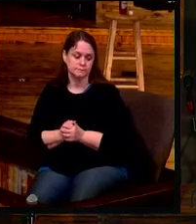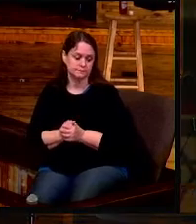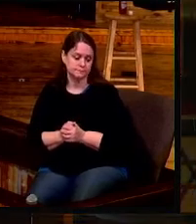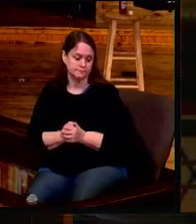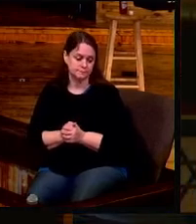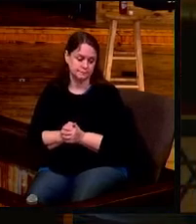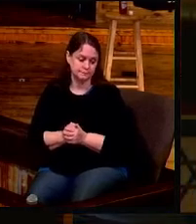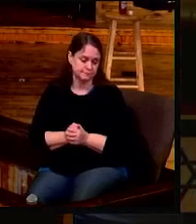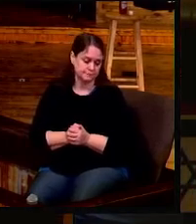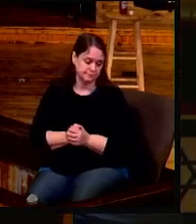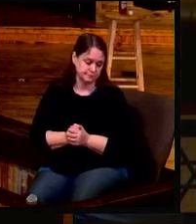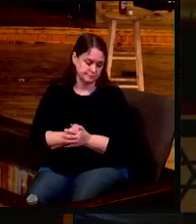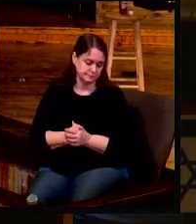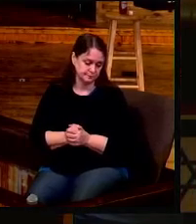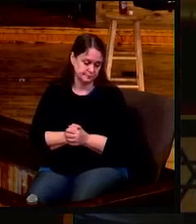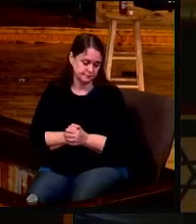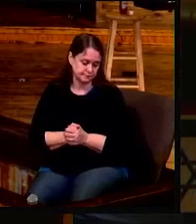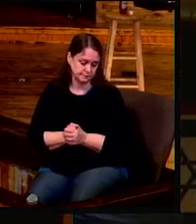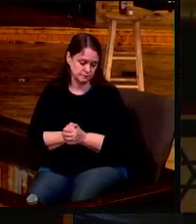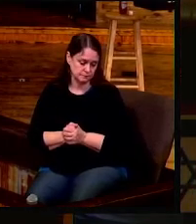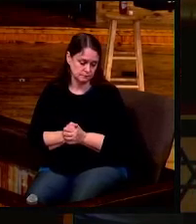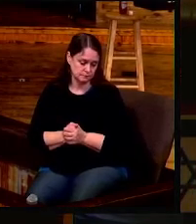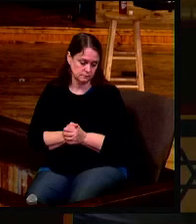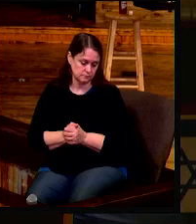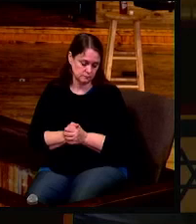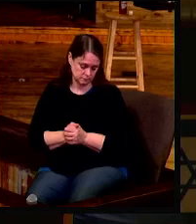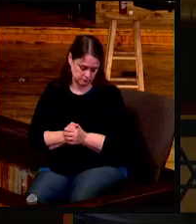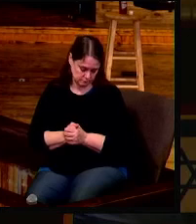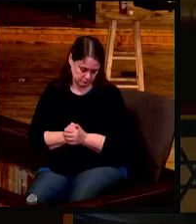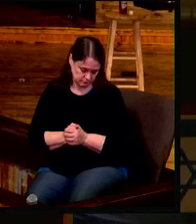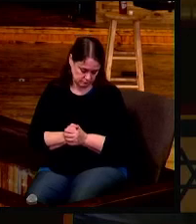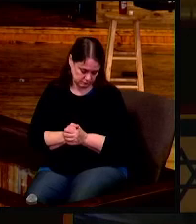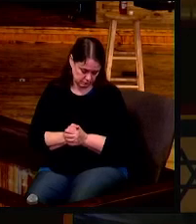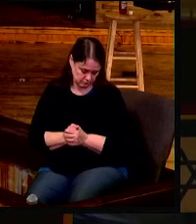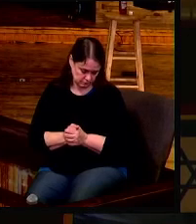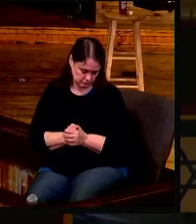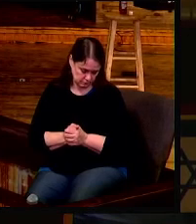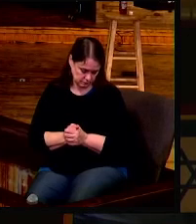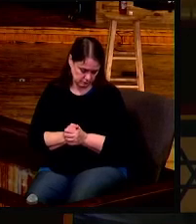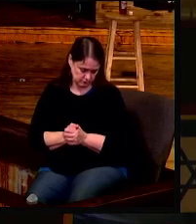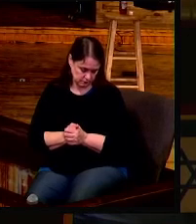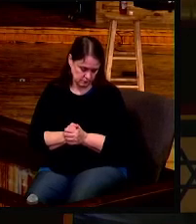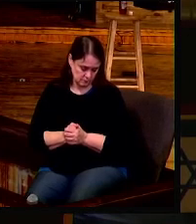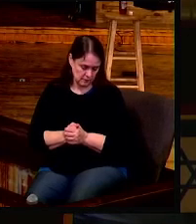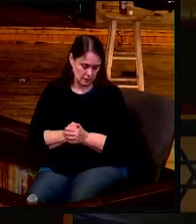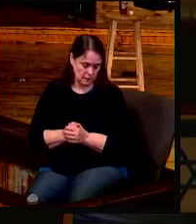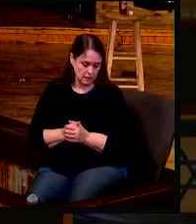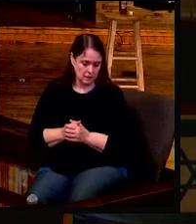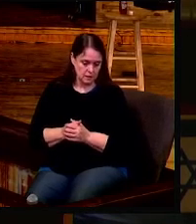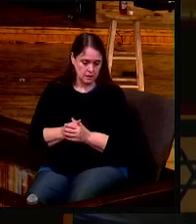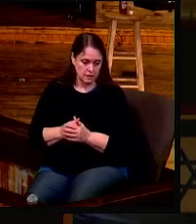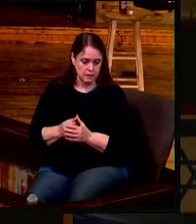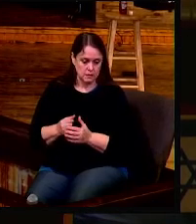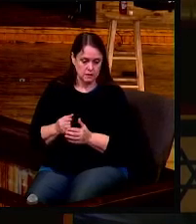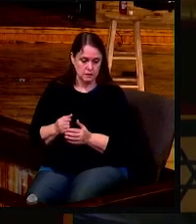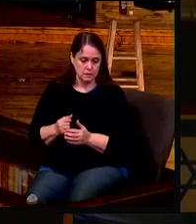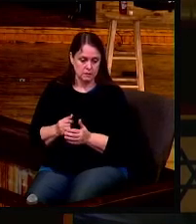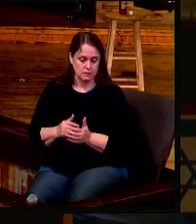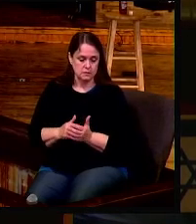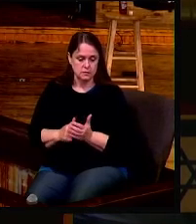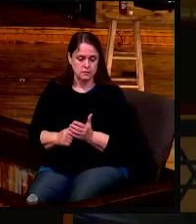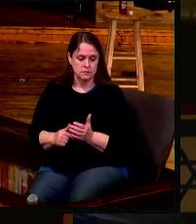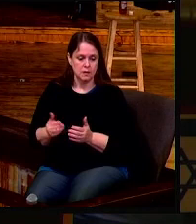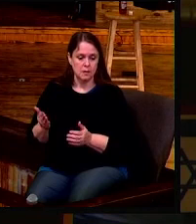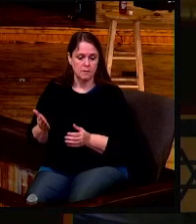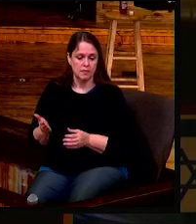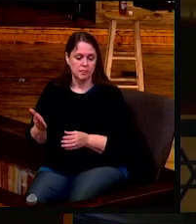There are certain things that get told to the pastors here, me, Jason, lay pastors, elders. You know, one of the questions we ask when we bring people up